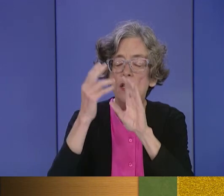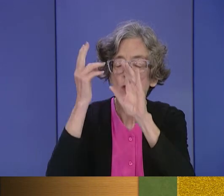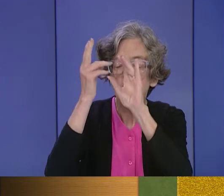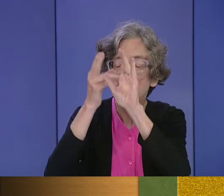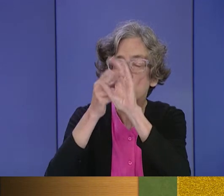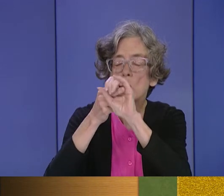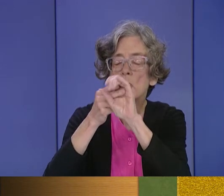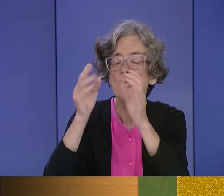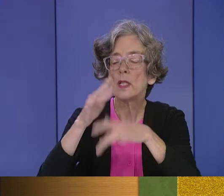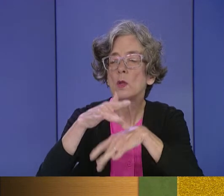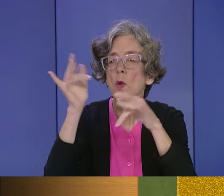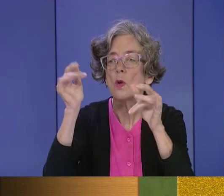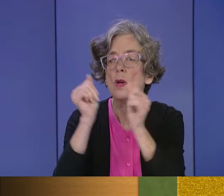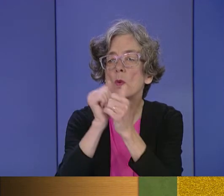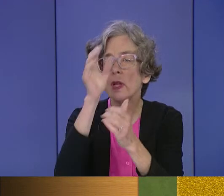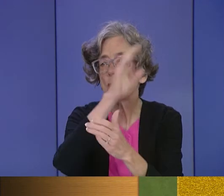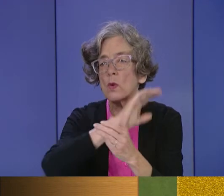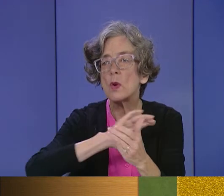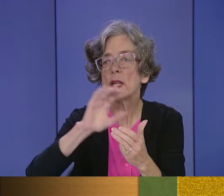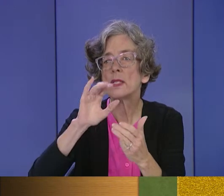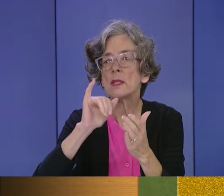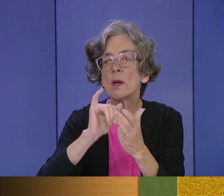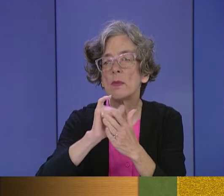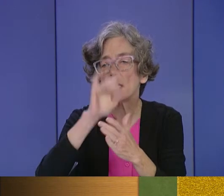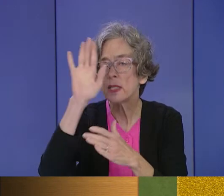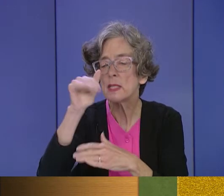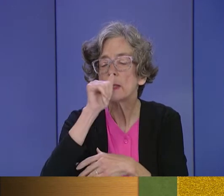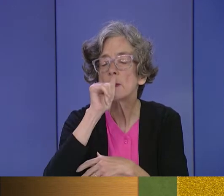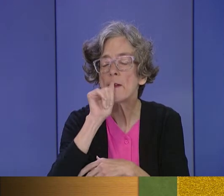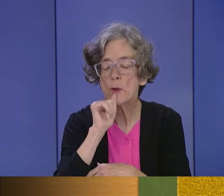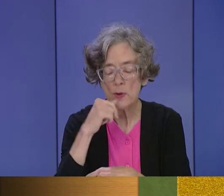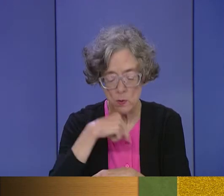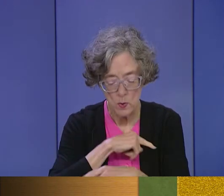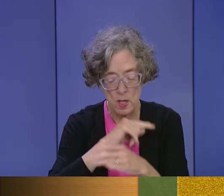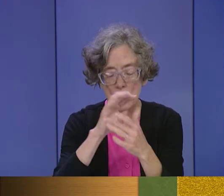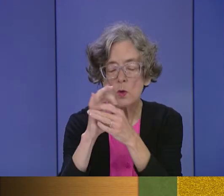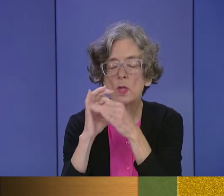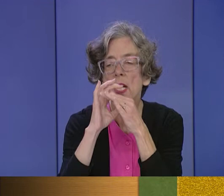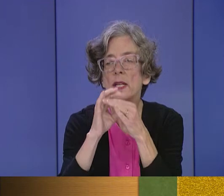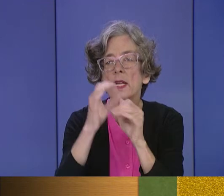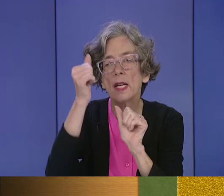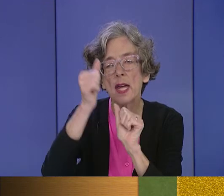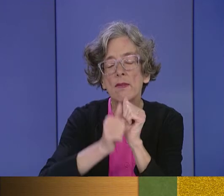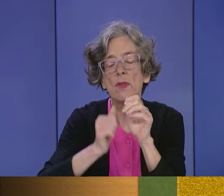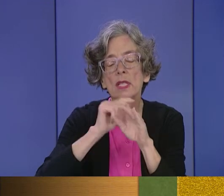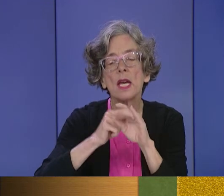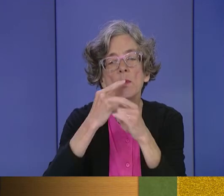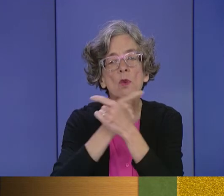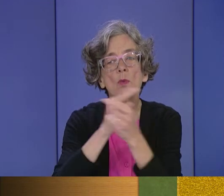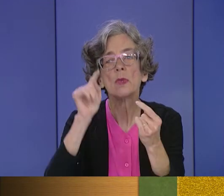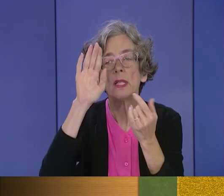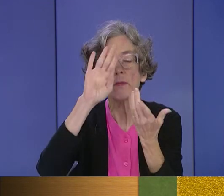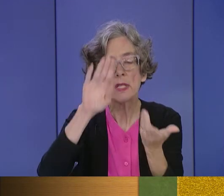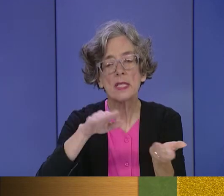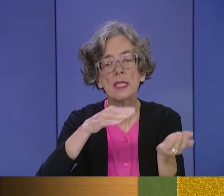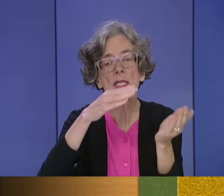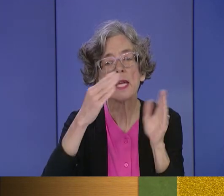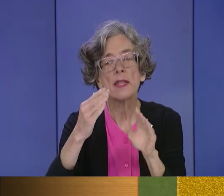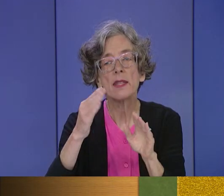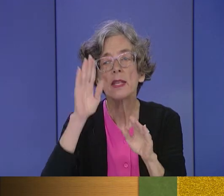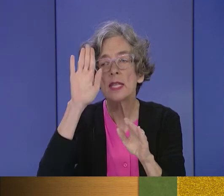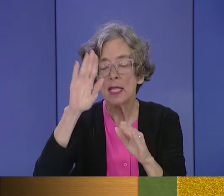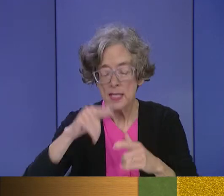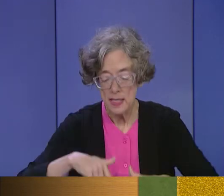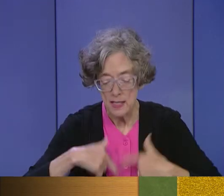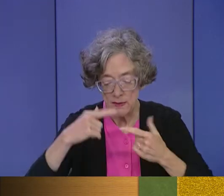with Christ, to whose suffering we are united whenever we proclaim his death, who lives